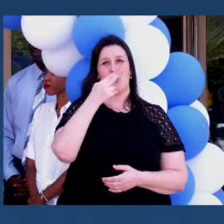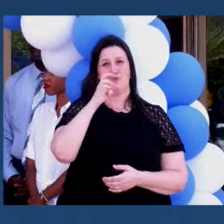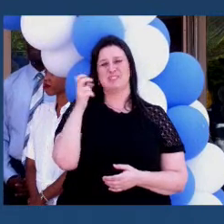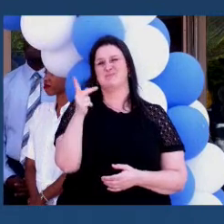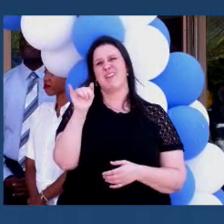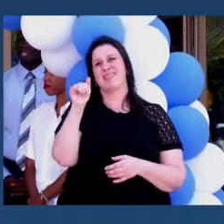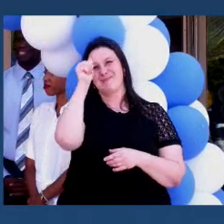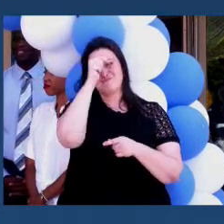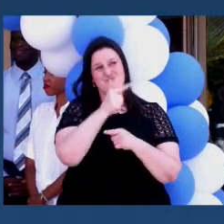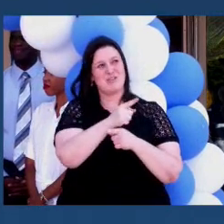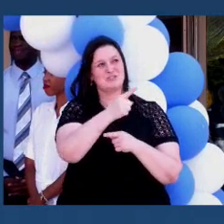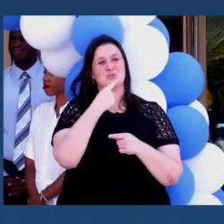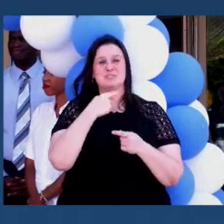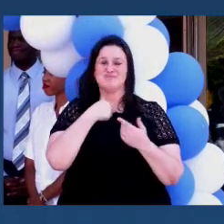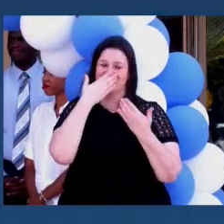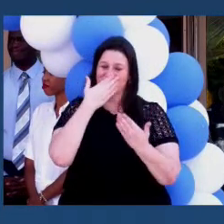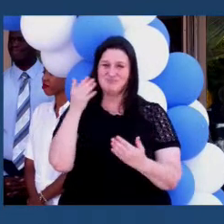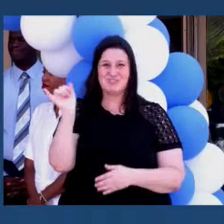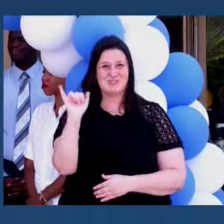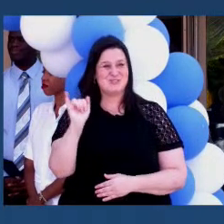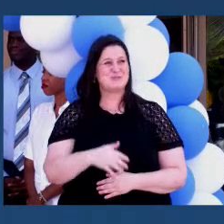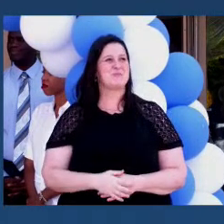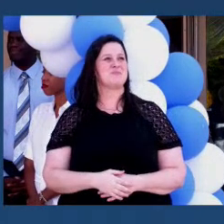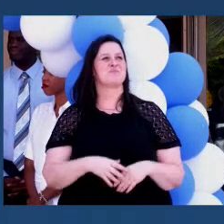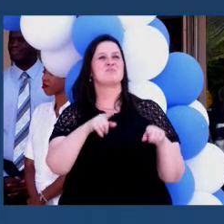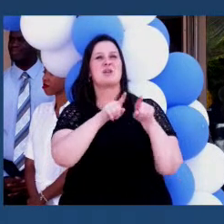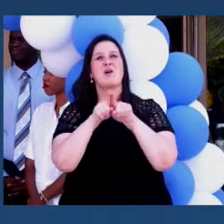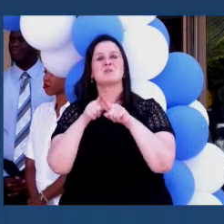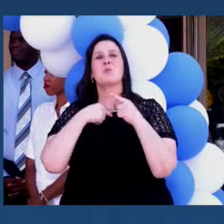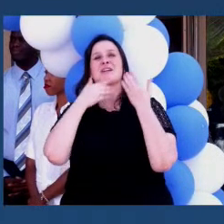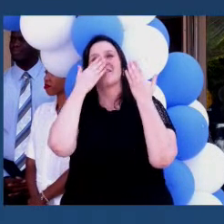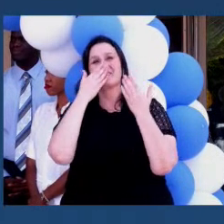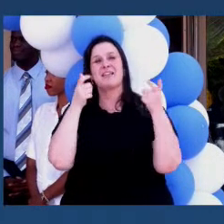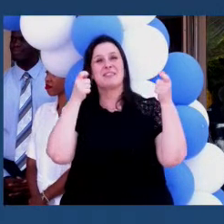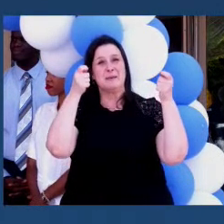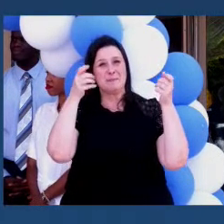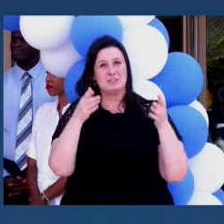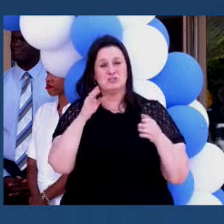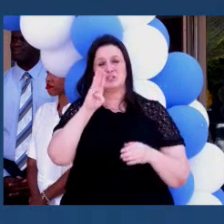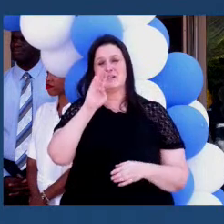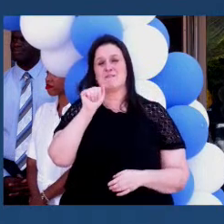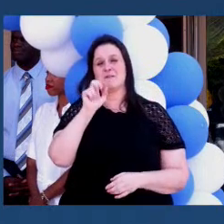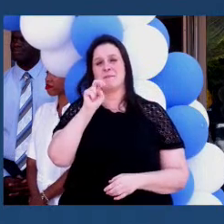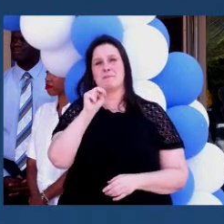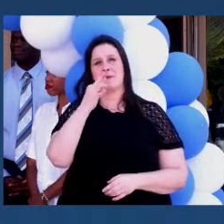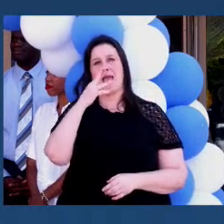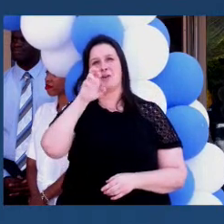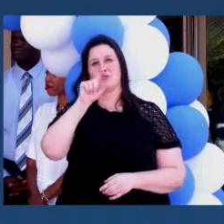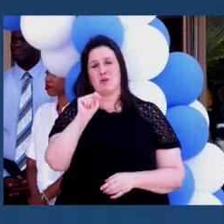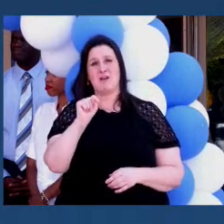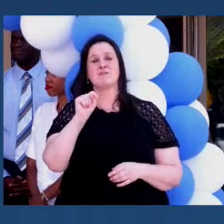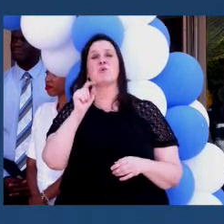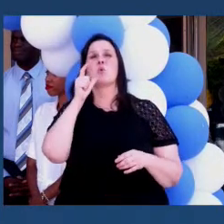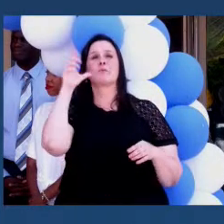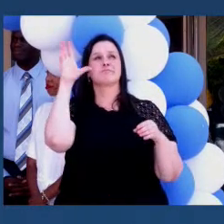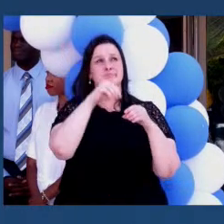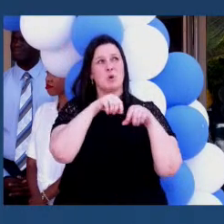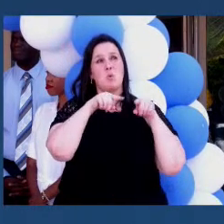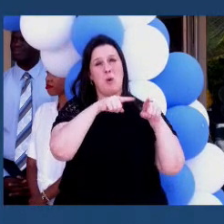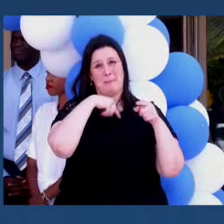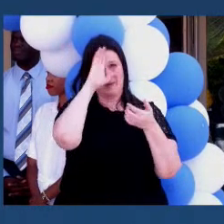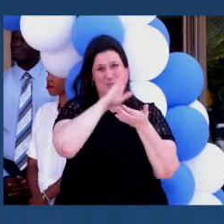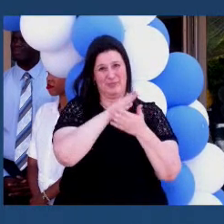also. I want to also thank the administrators of Bancroft who served while my husband was